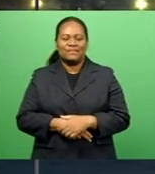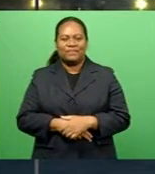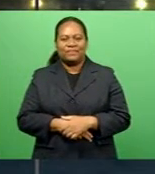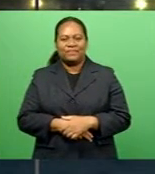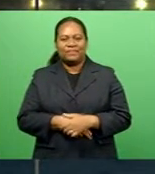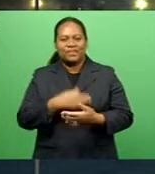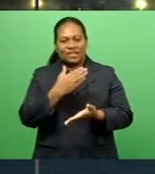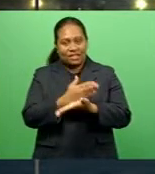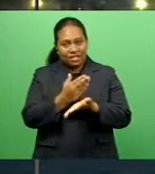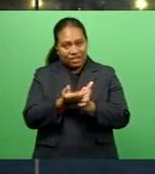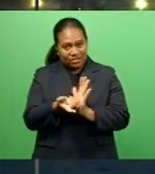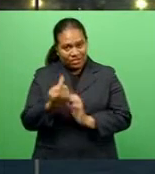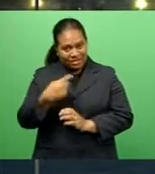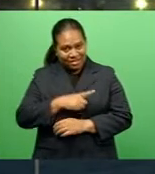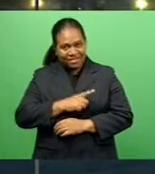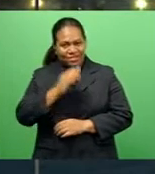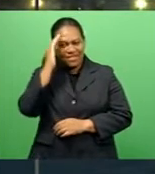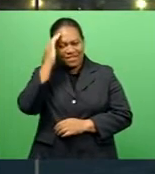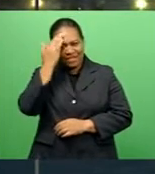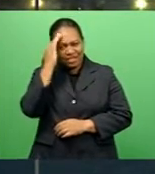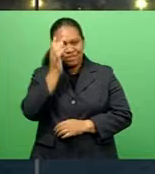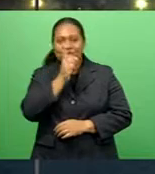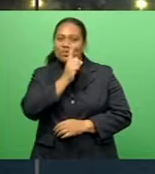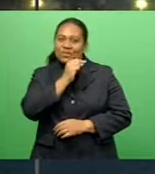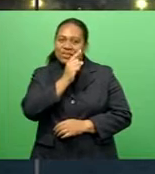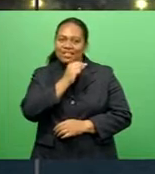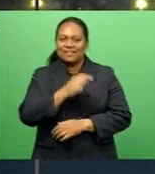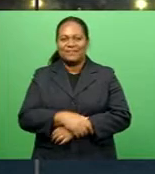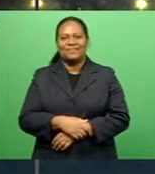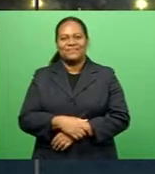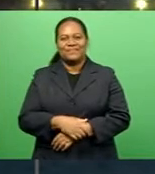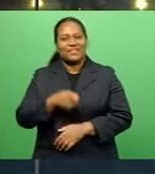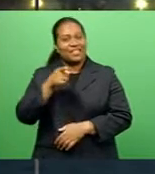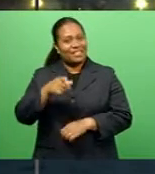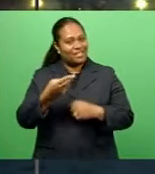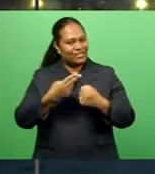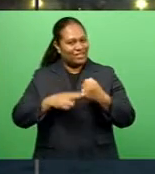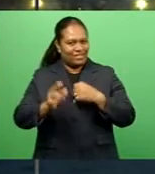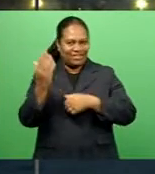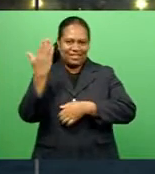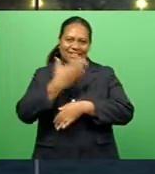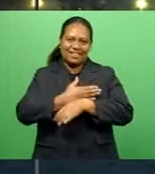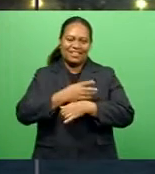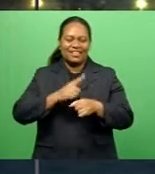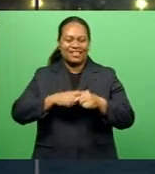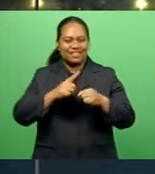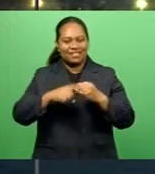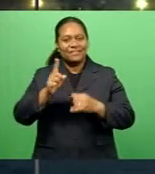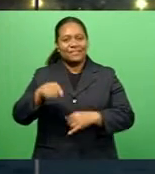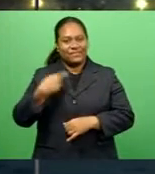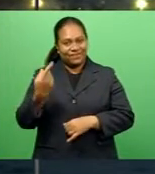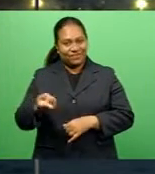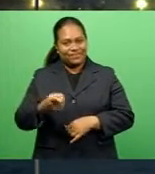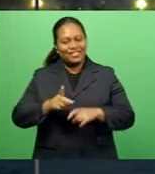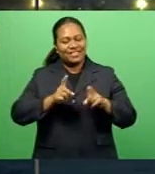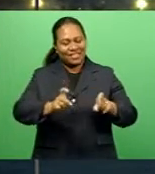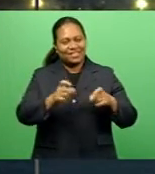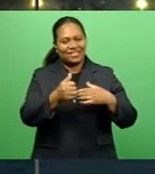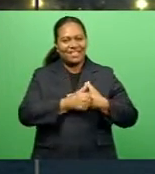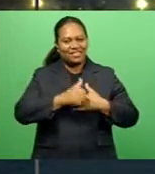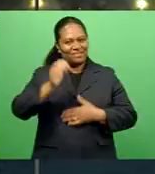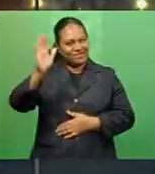fbcnews@fbc.com.fj or share it with us via our Facebook and Twitter accounts. That's your news for tonight. Until tomorrow, stay safe and